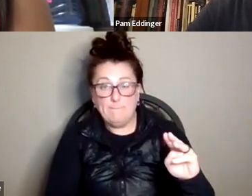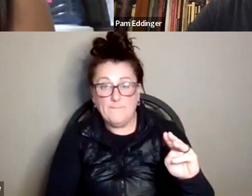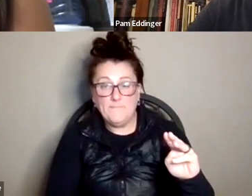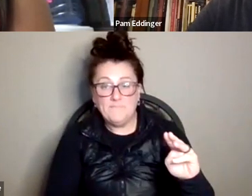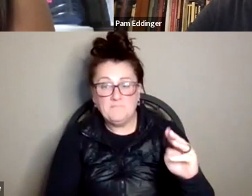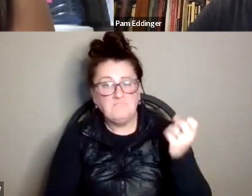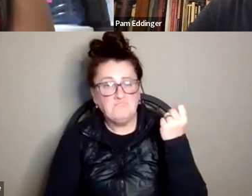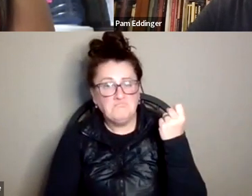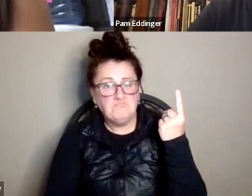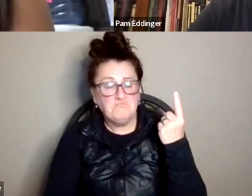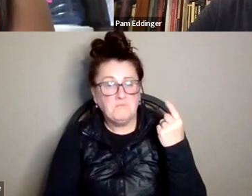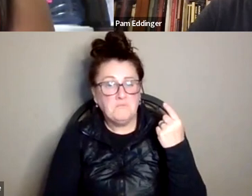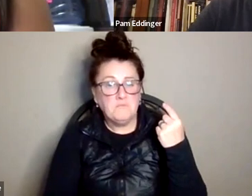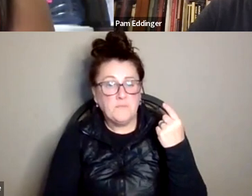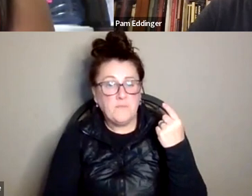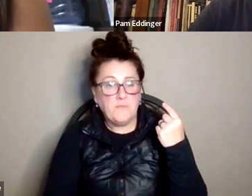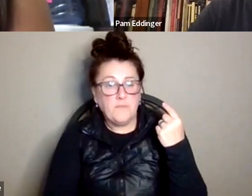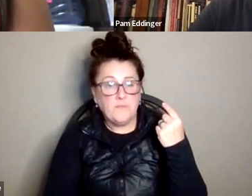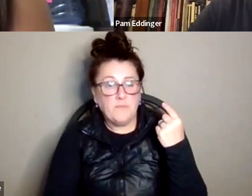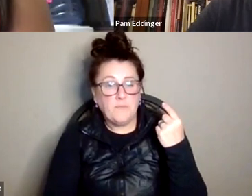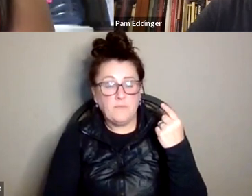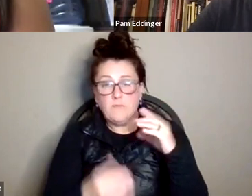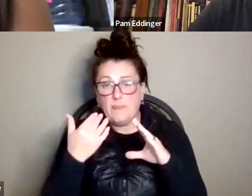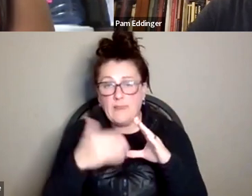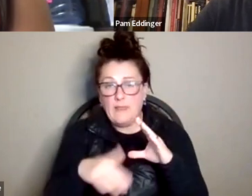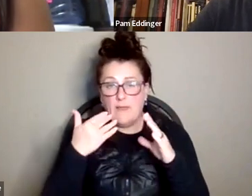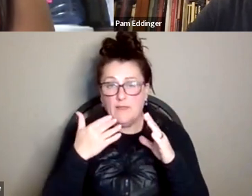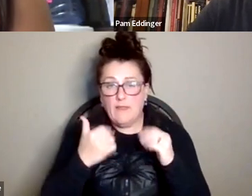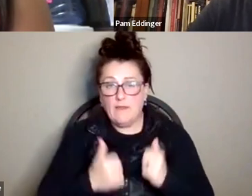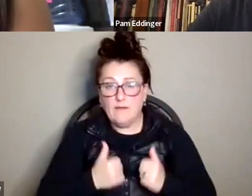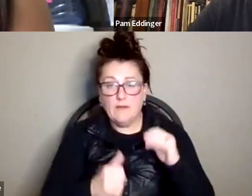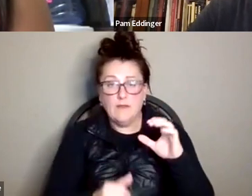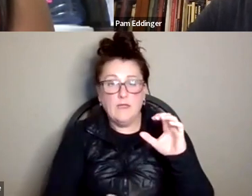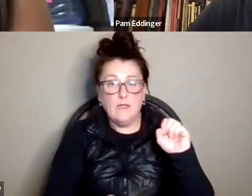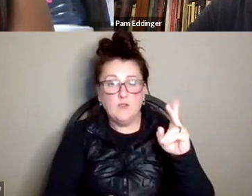had noted before, to the email address of